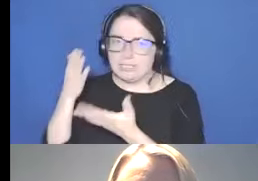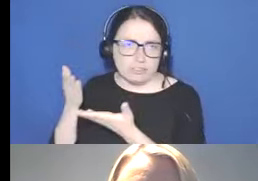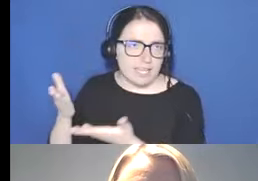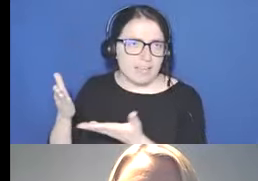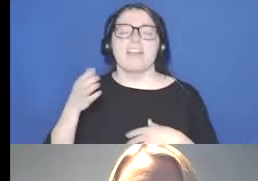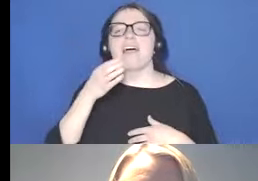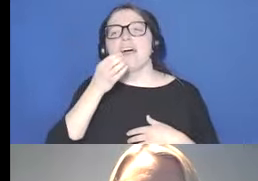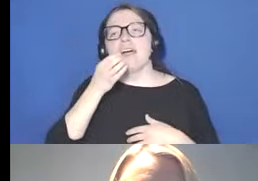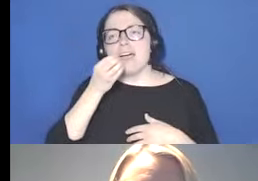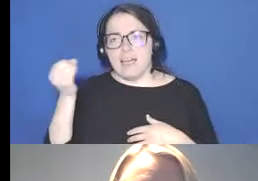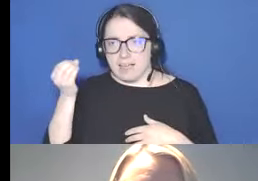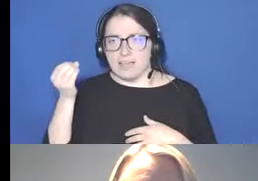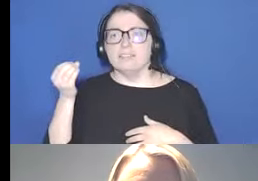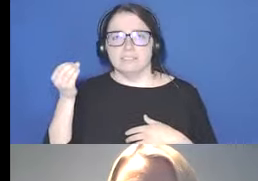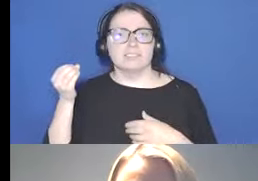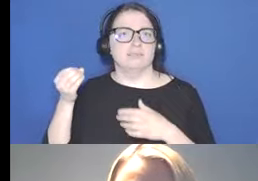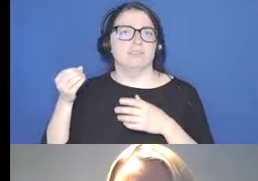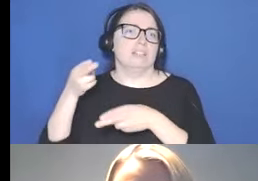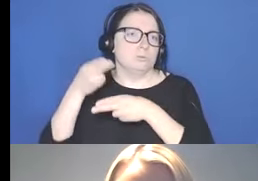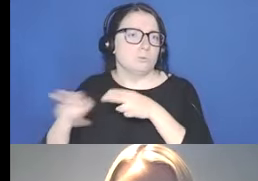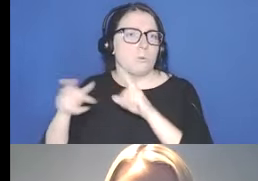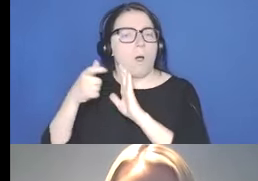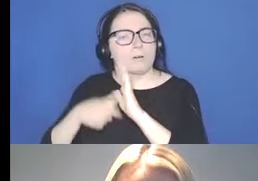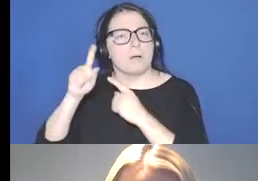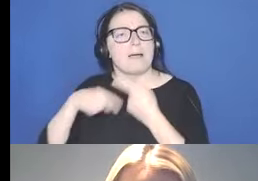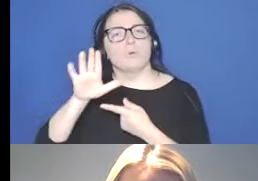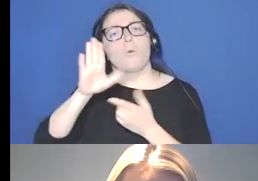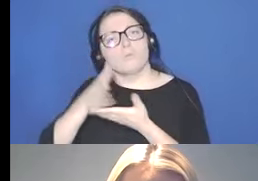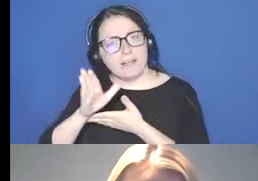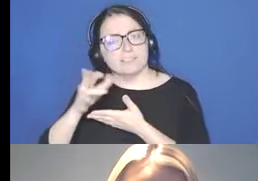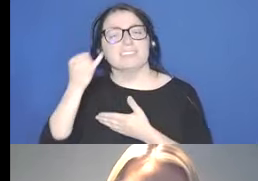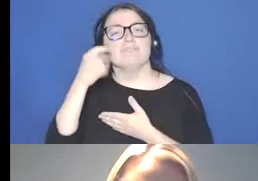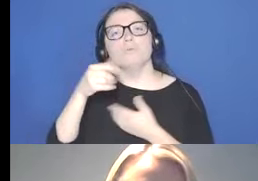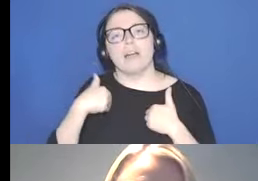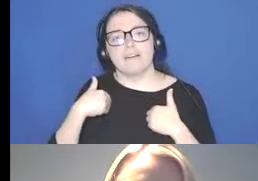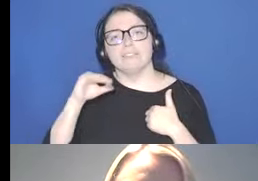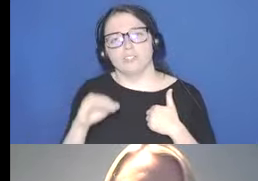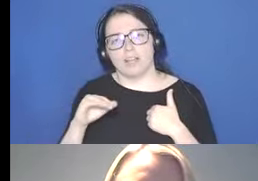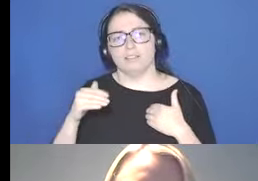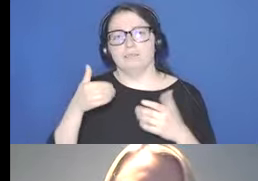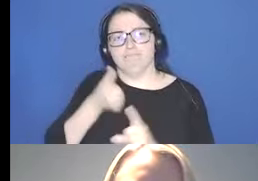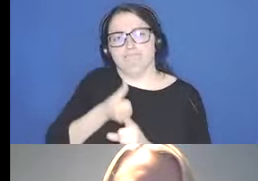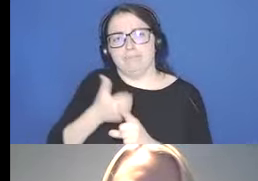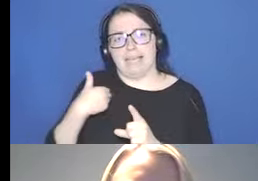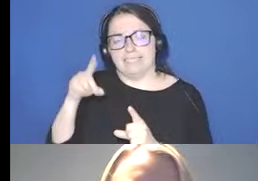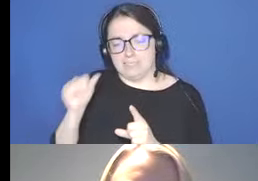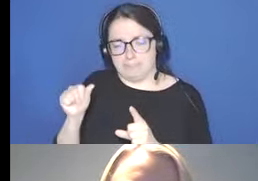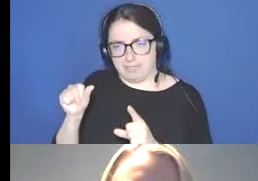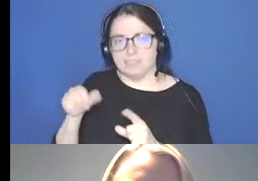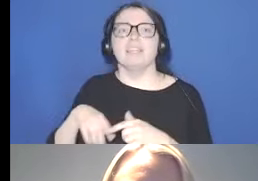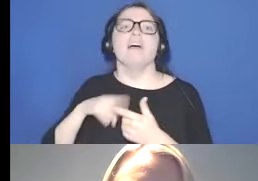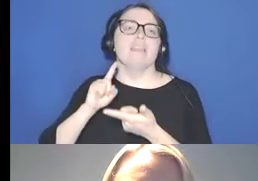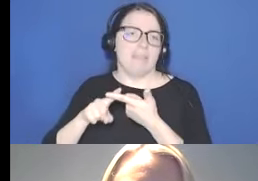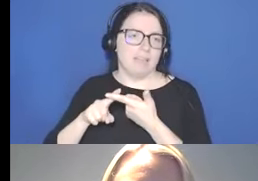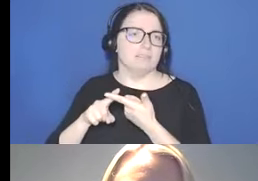a child with a disability. So sometimes we encourage families to attach those articles to the emails to the special ed committee if they're asking